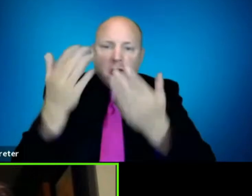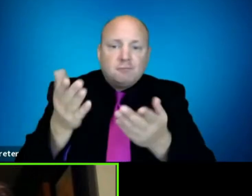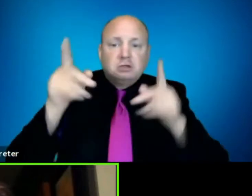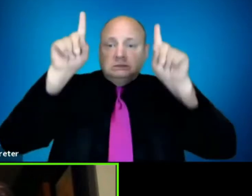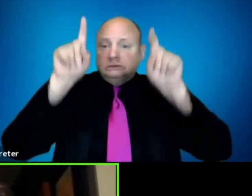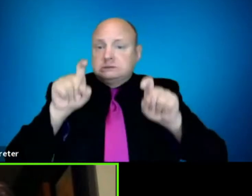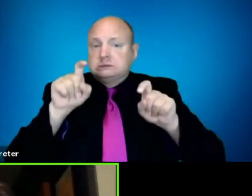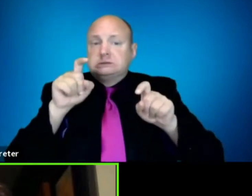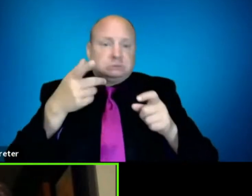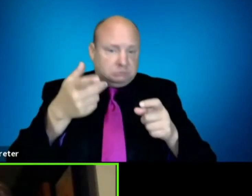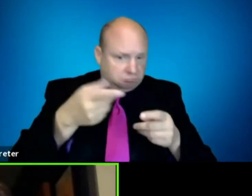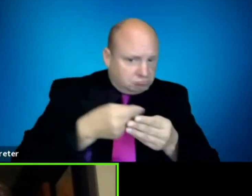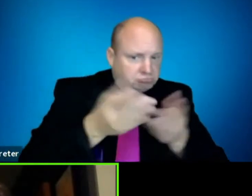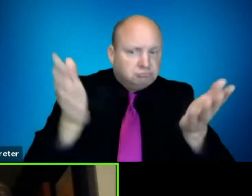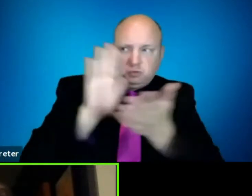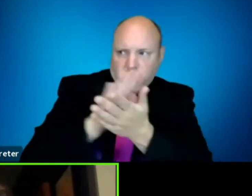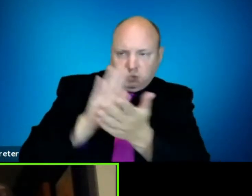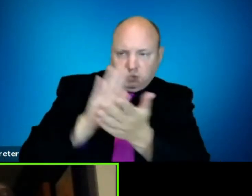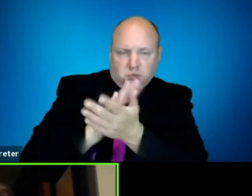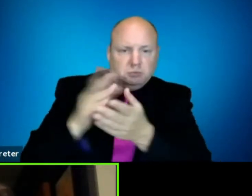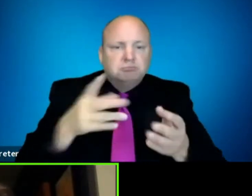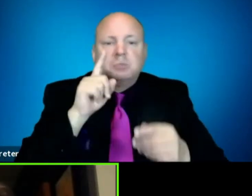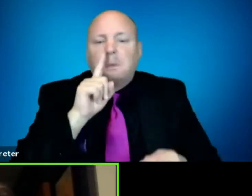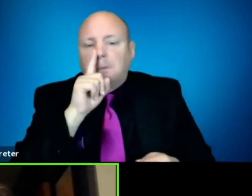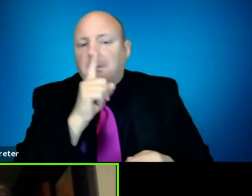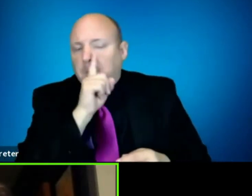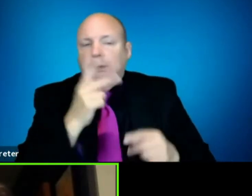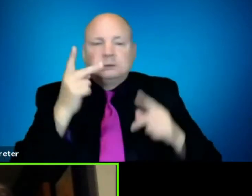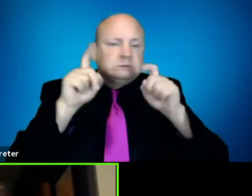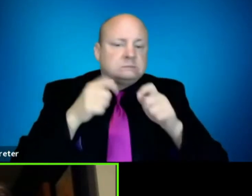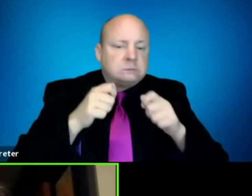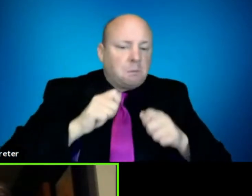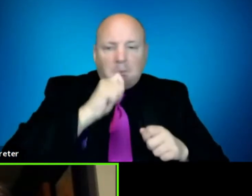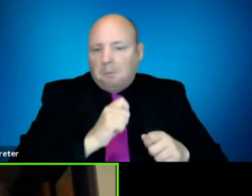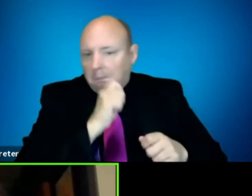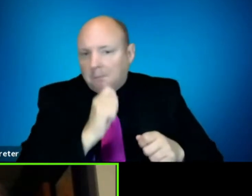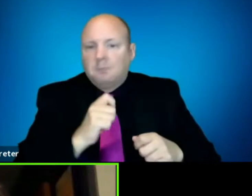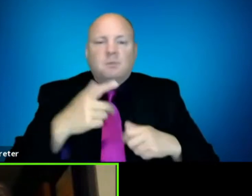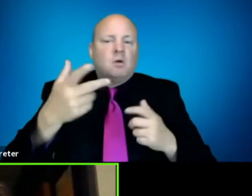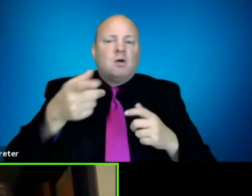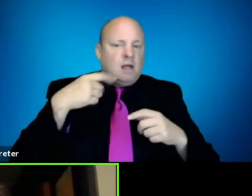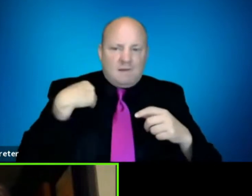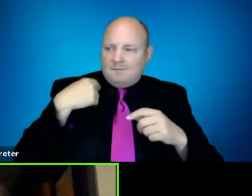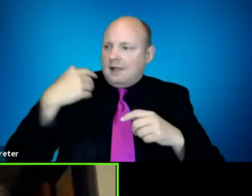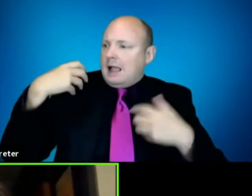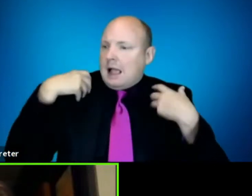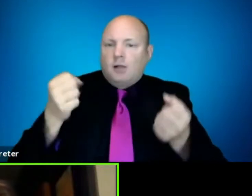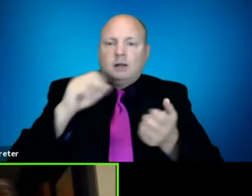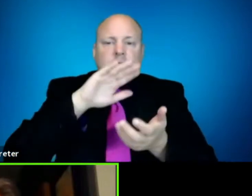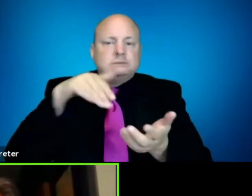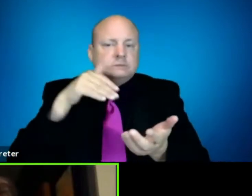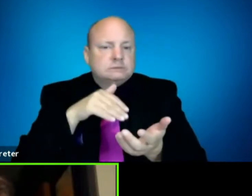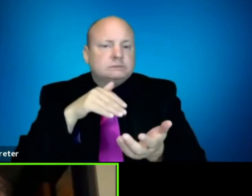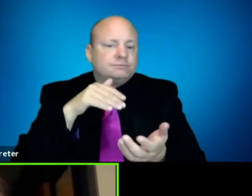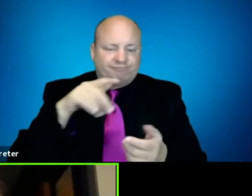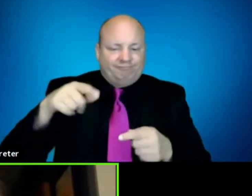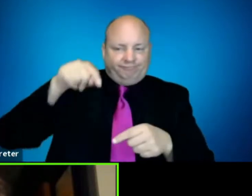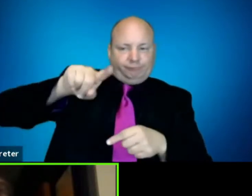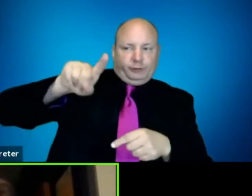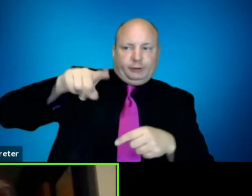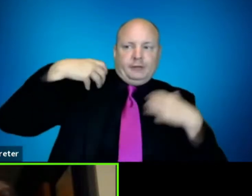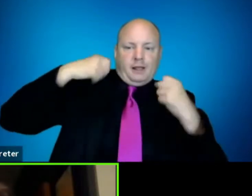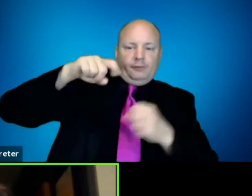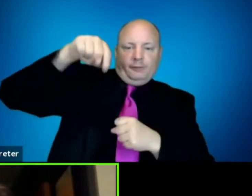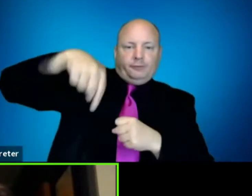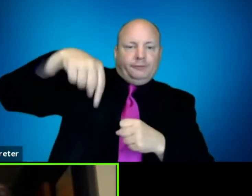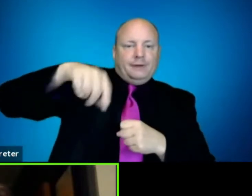already been vaccinated, and many require vaccines for those students returning to campus. All of those are layers of protection that should help